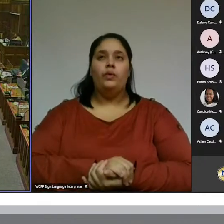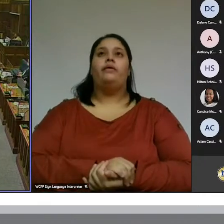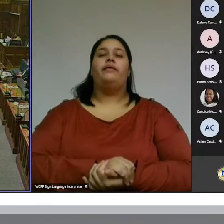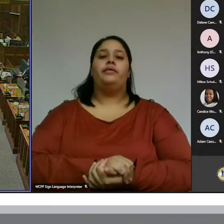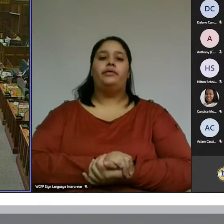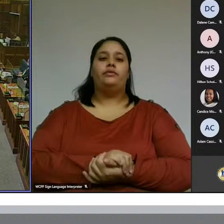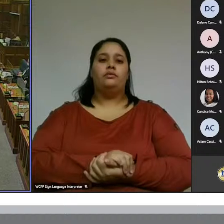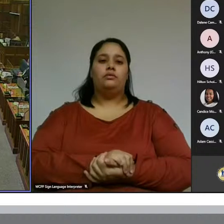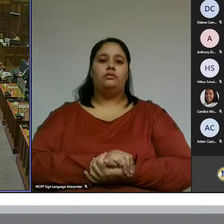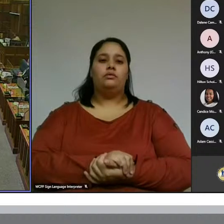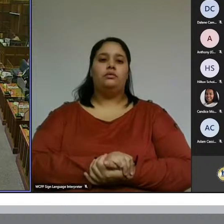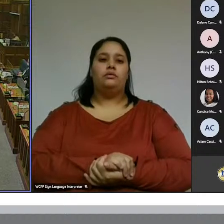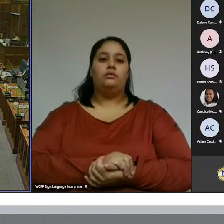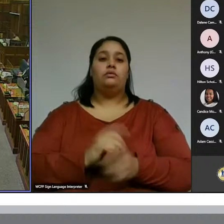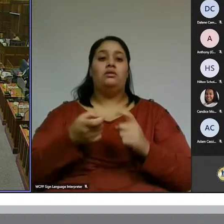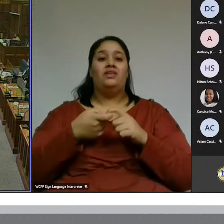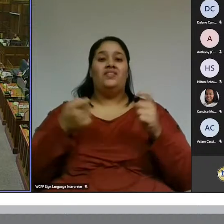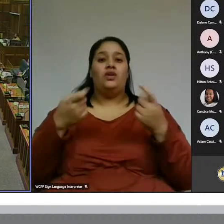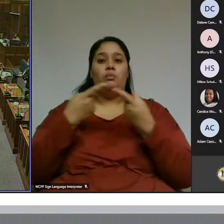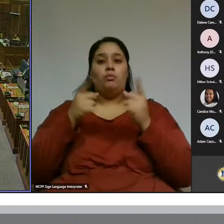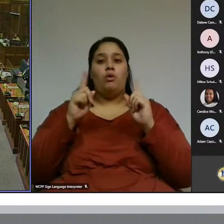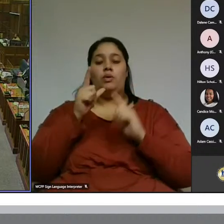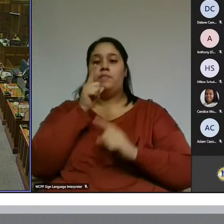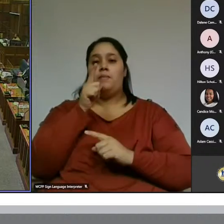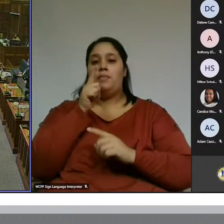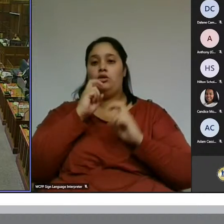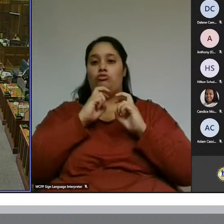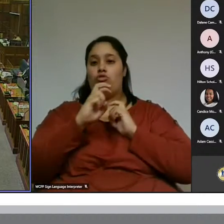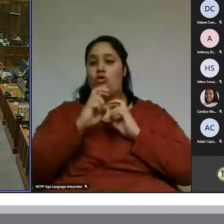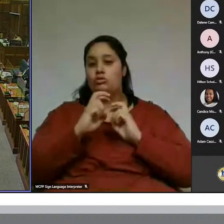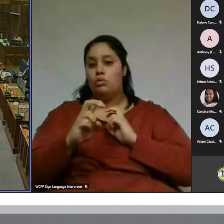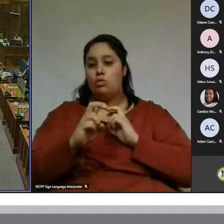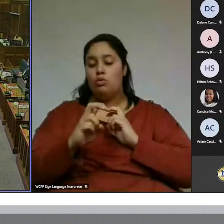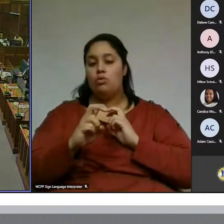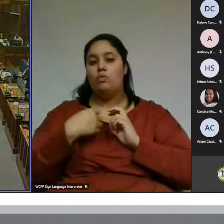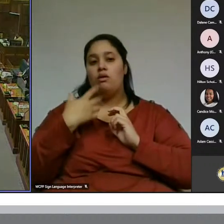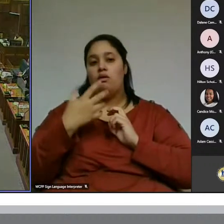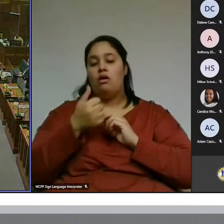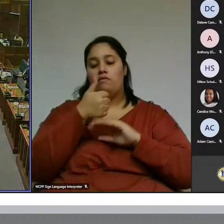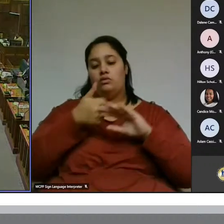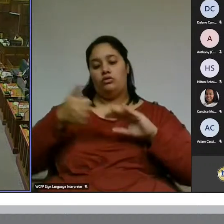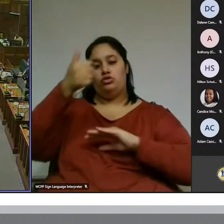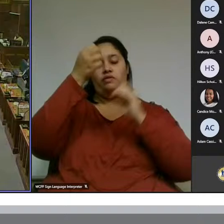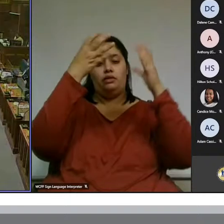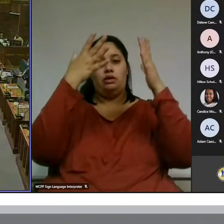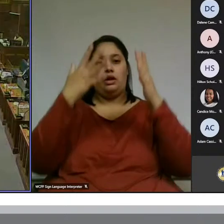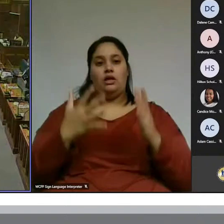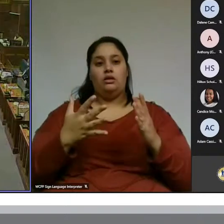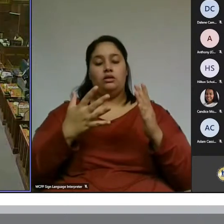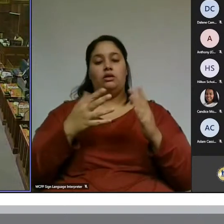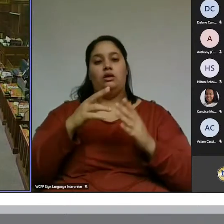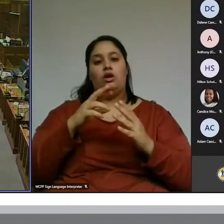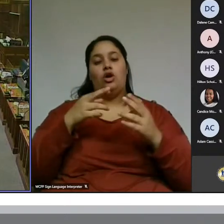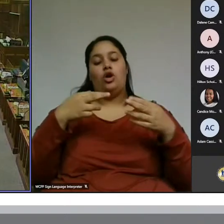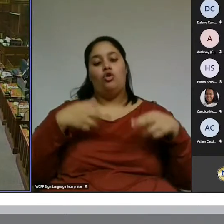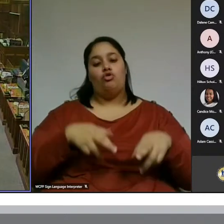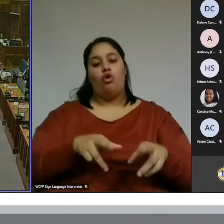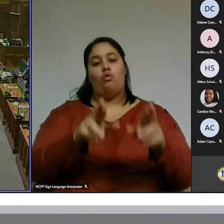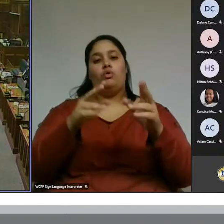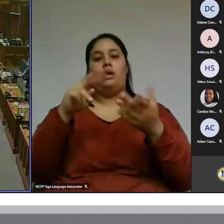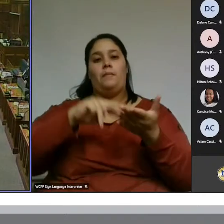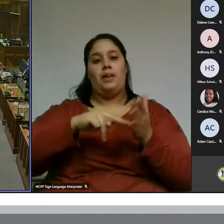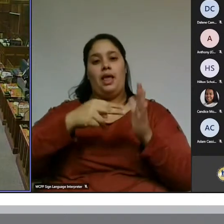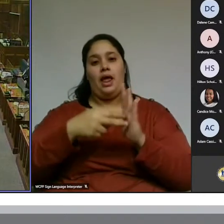and from the Department of Public Transport, we have the Chief Director Road Planning, Mr.